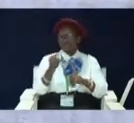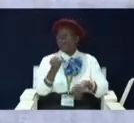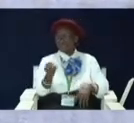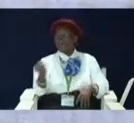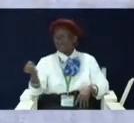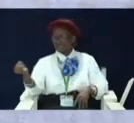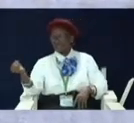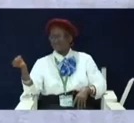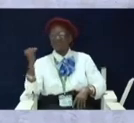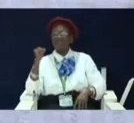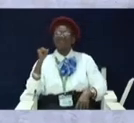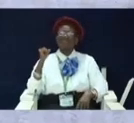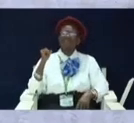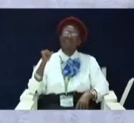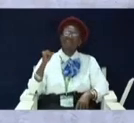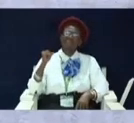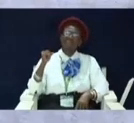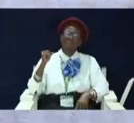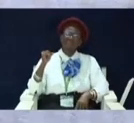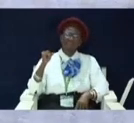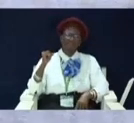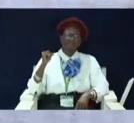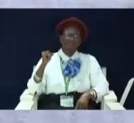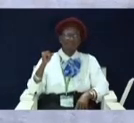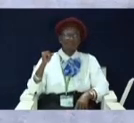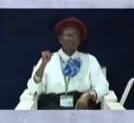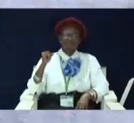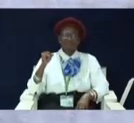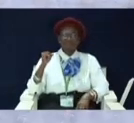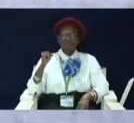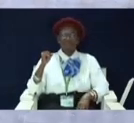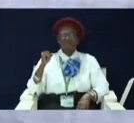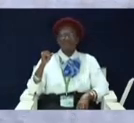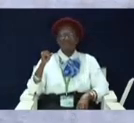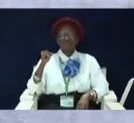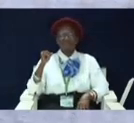ohun oko tabi ti enu re mu.